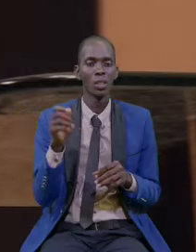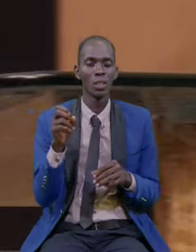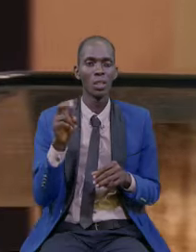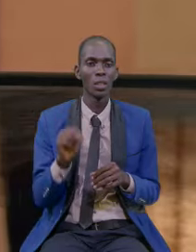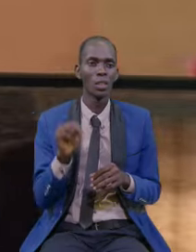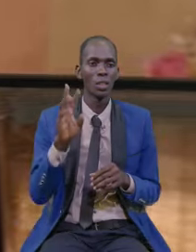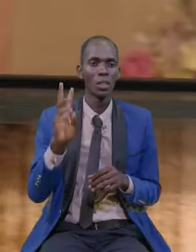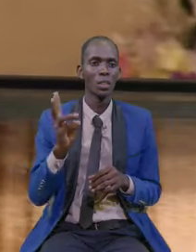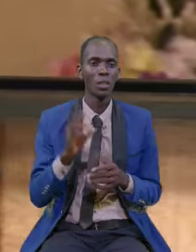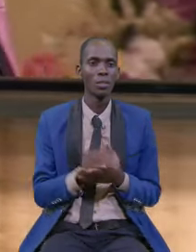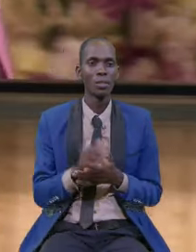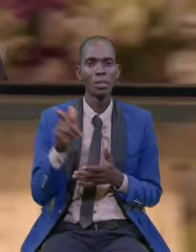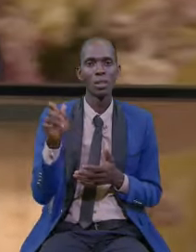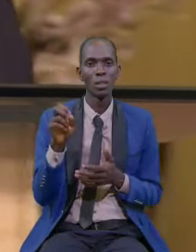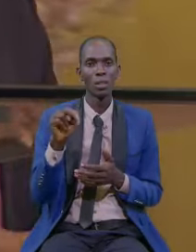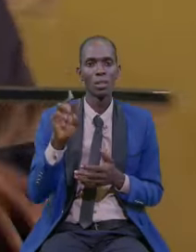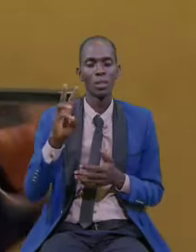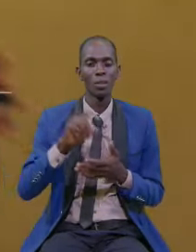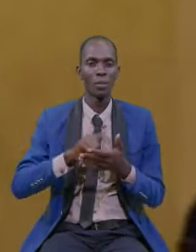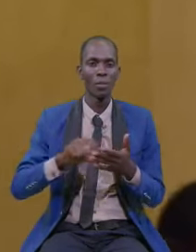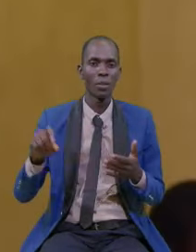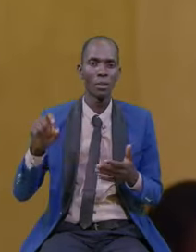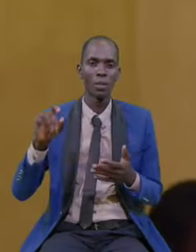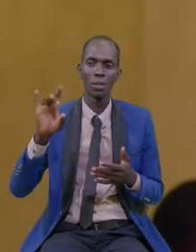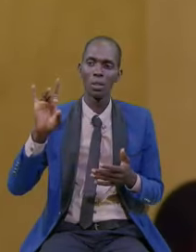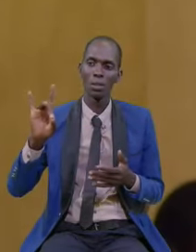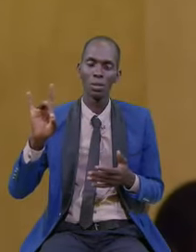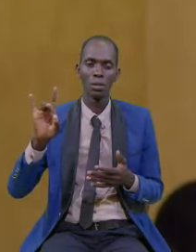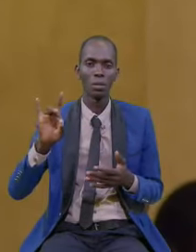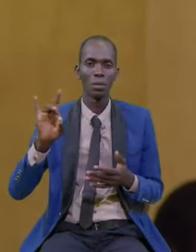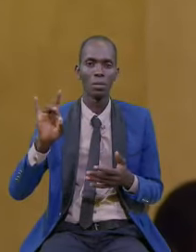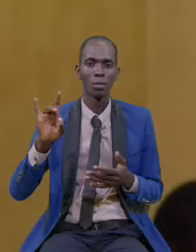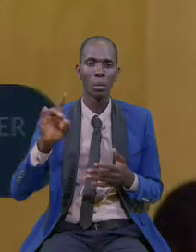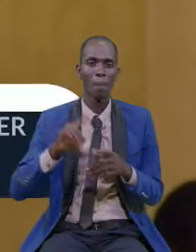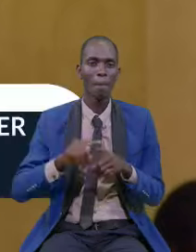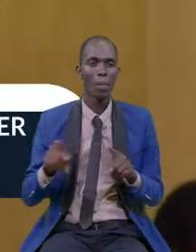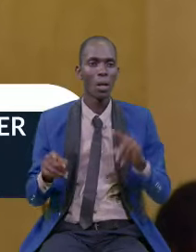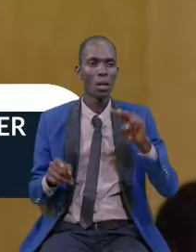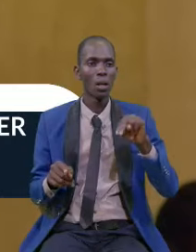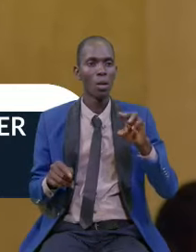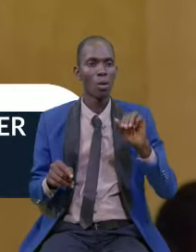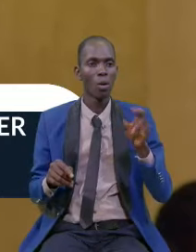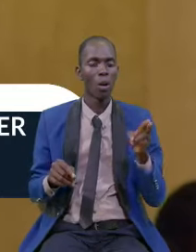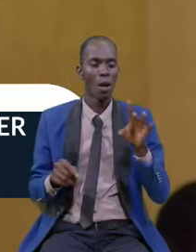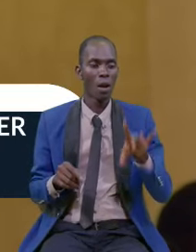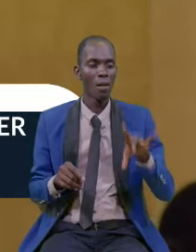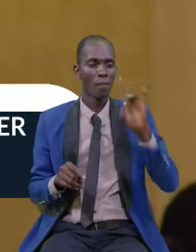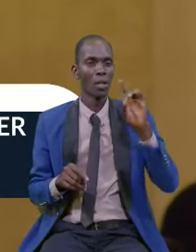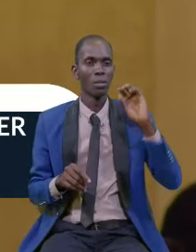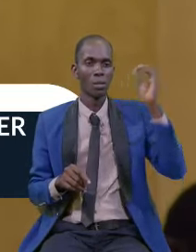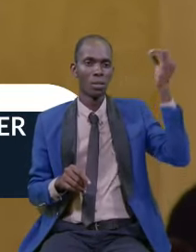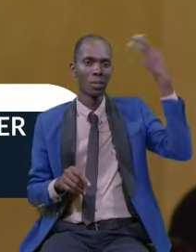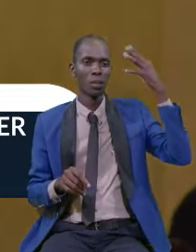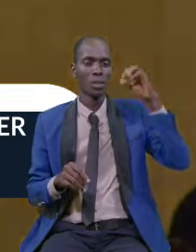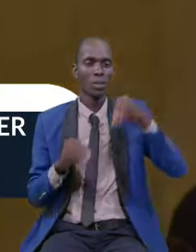6, and I'm reading here from verse 8. But Noah found grace in